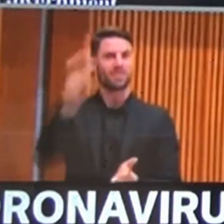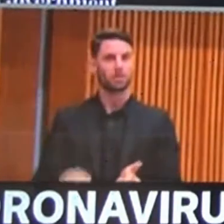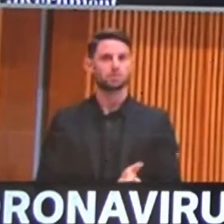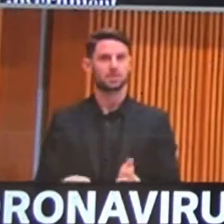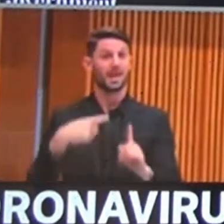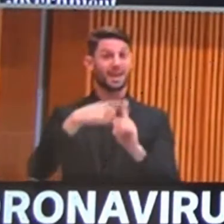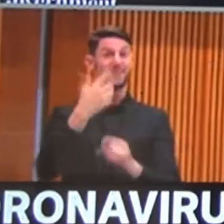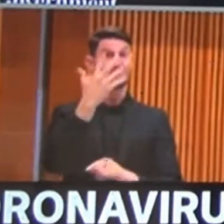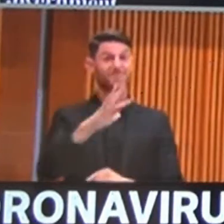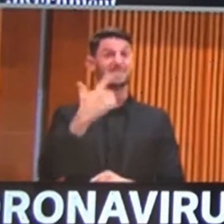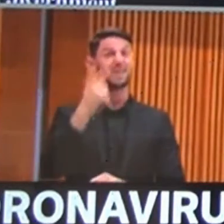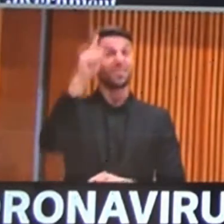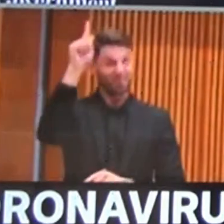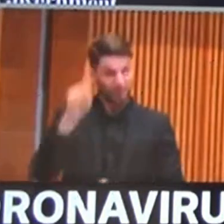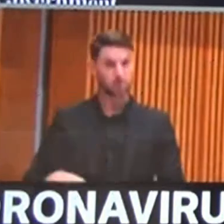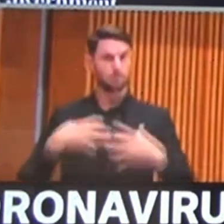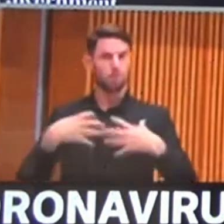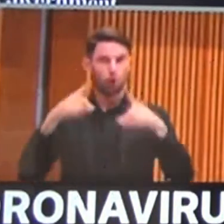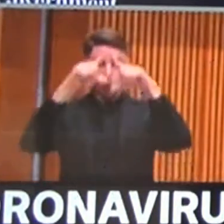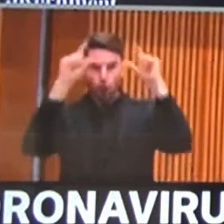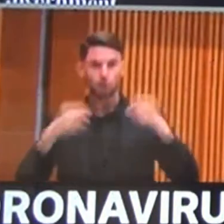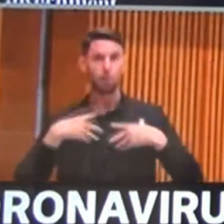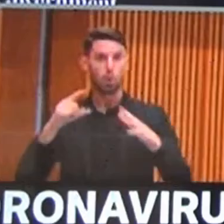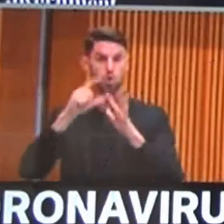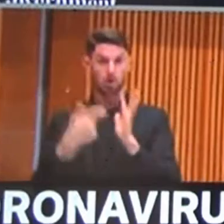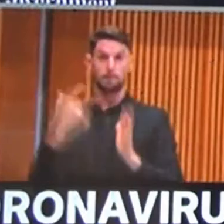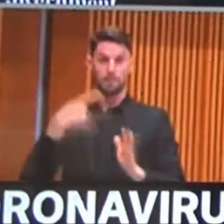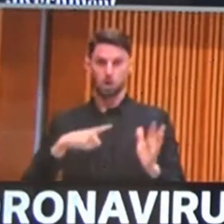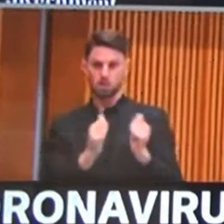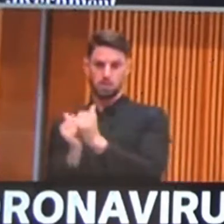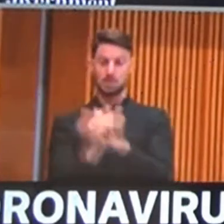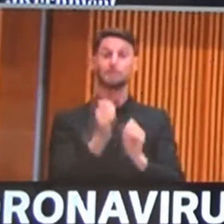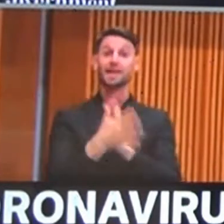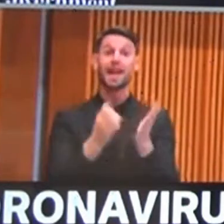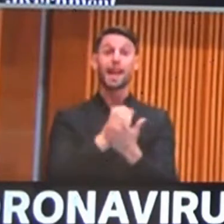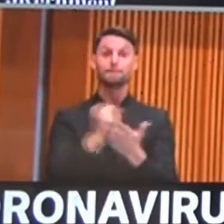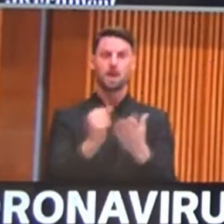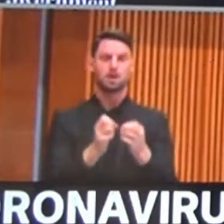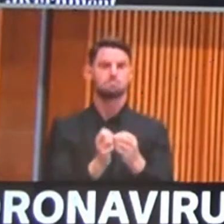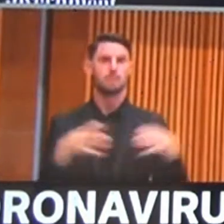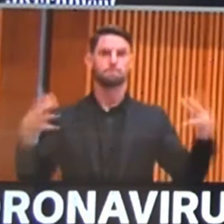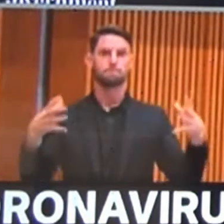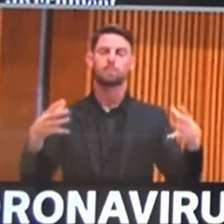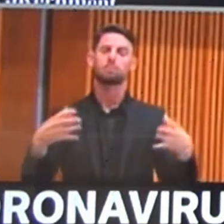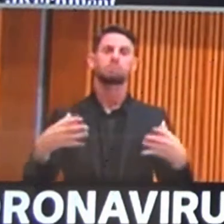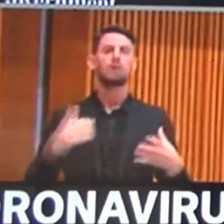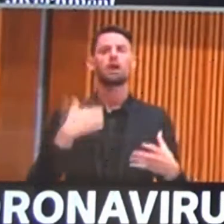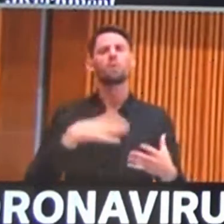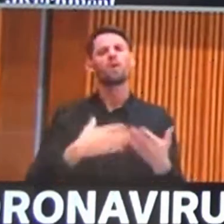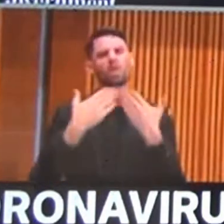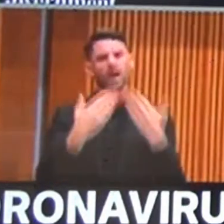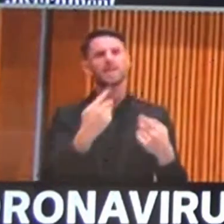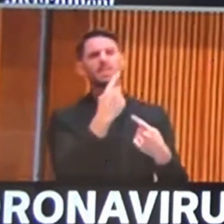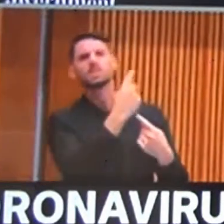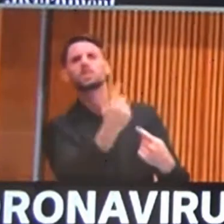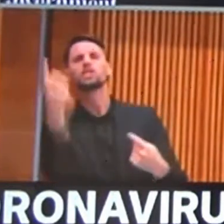and 105,000 workers. And that's being worked through in each state in a very constructive way. And I want to acknowledge all of the state